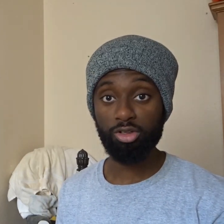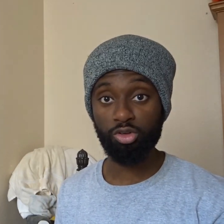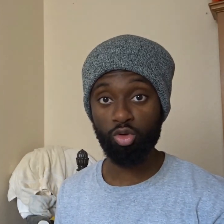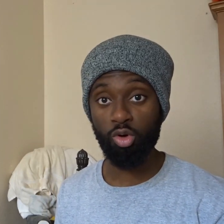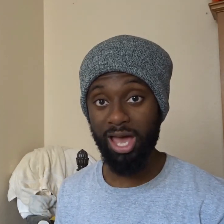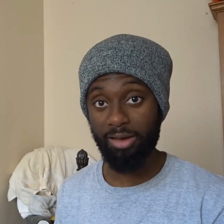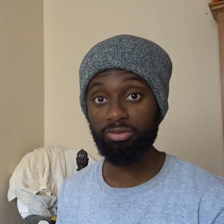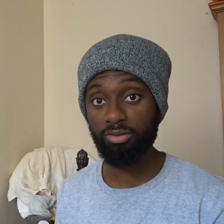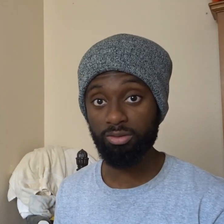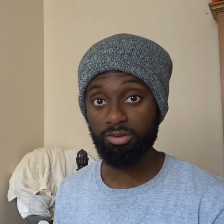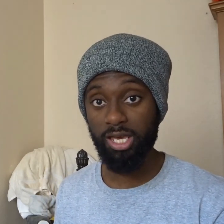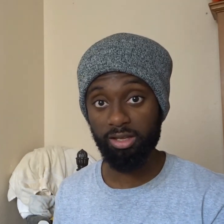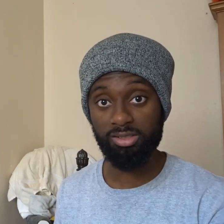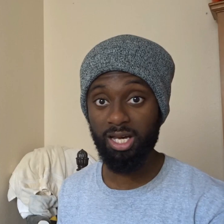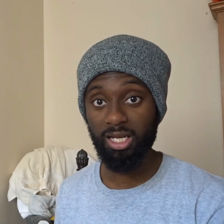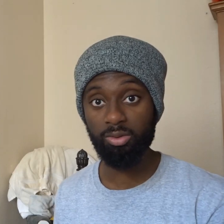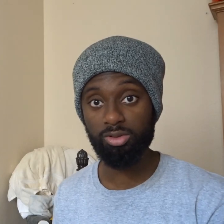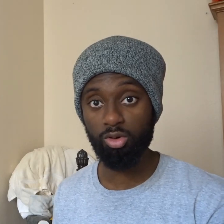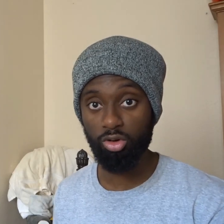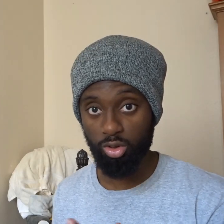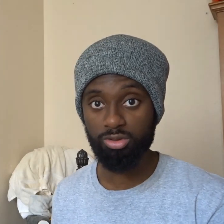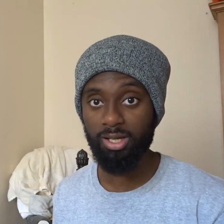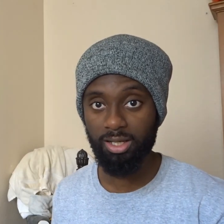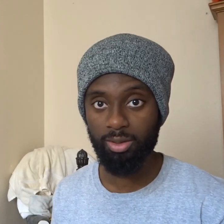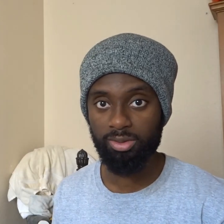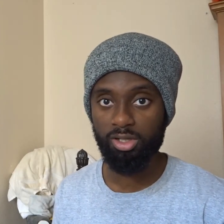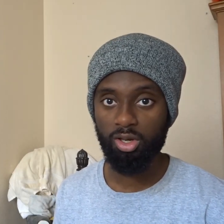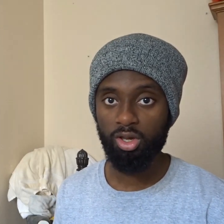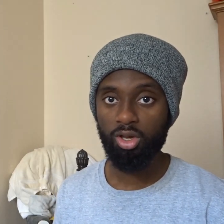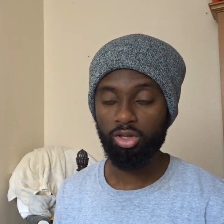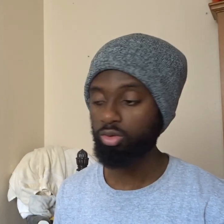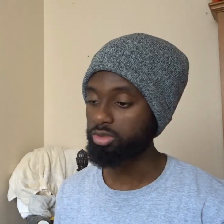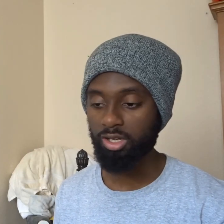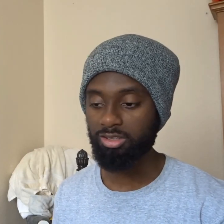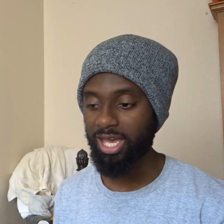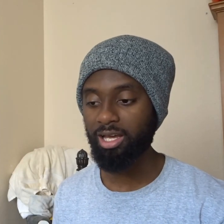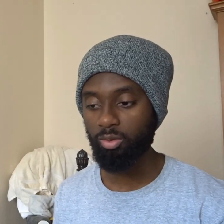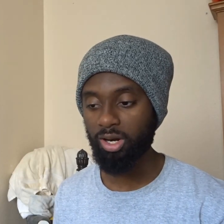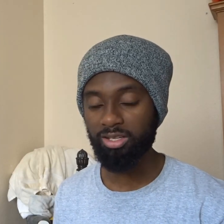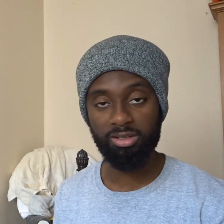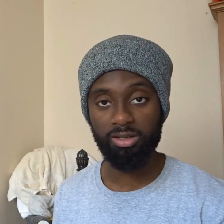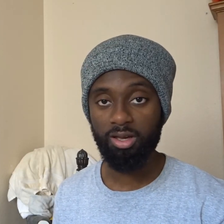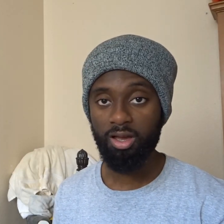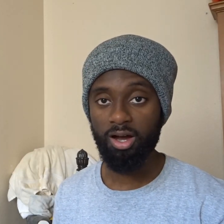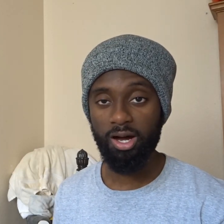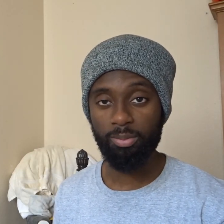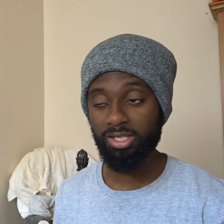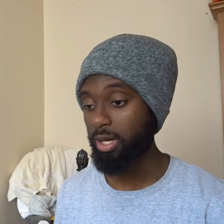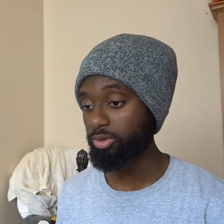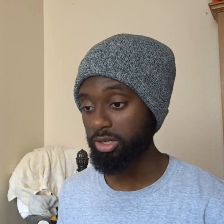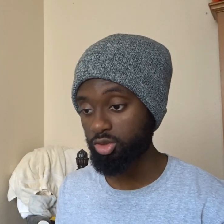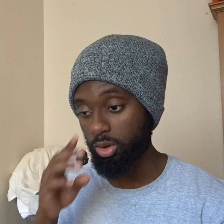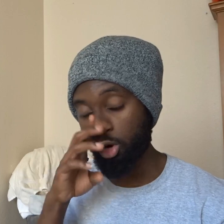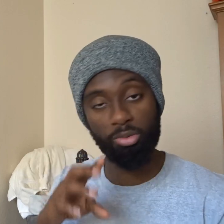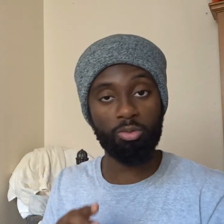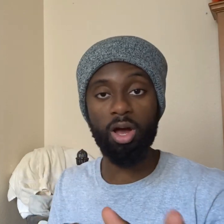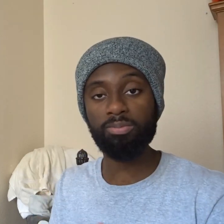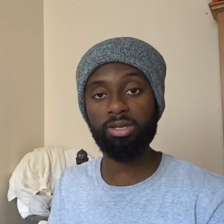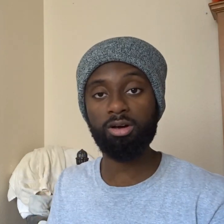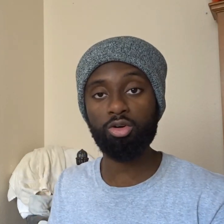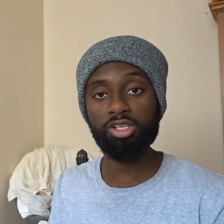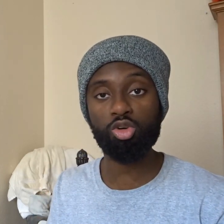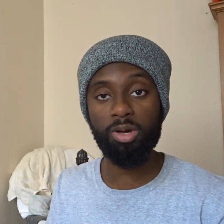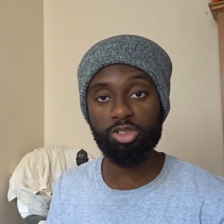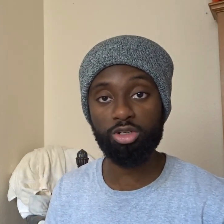And for those of you who have taken sign language or know sign language, you will see exactly what I see. But let's hop straight into it. Oh, before we